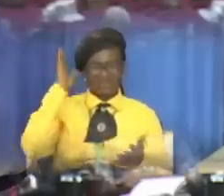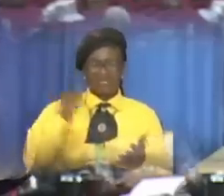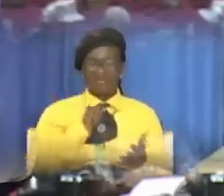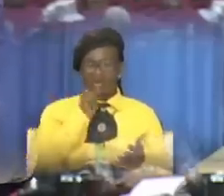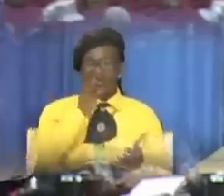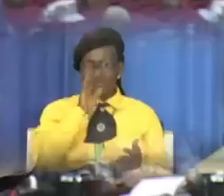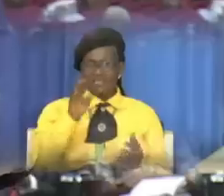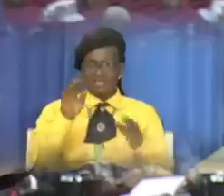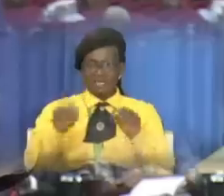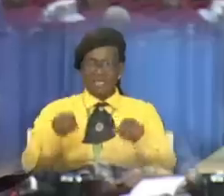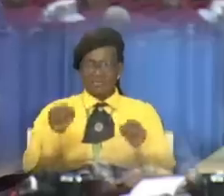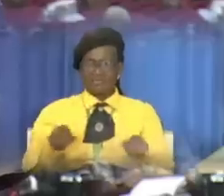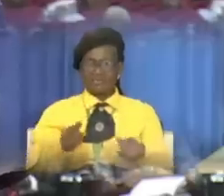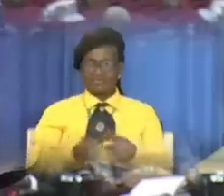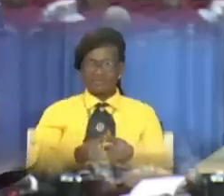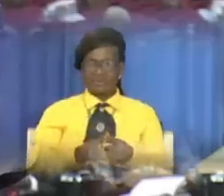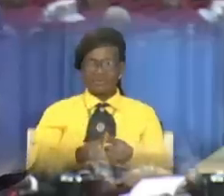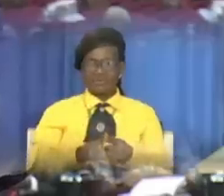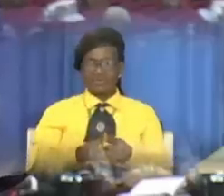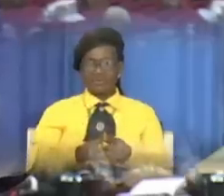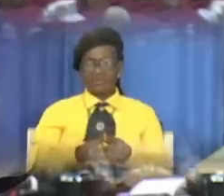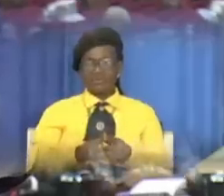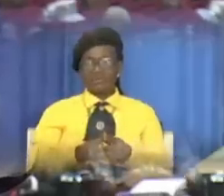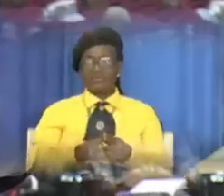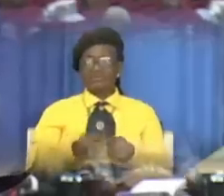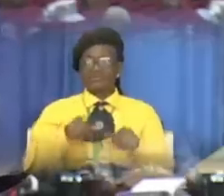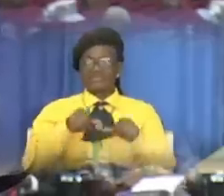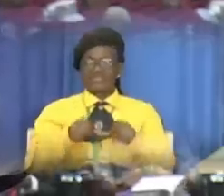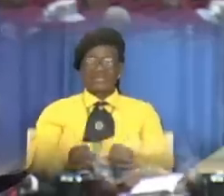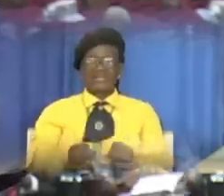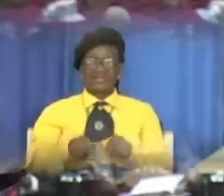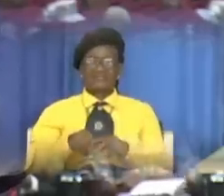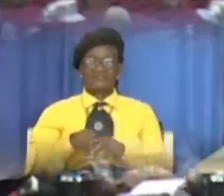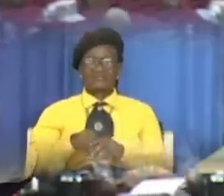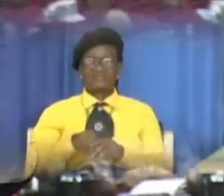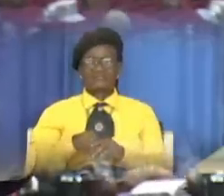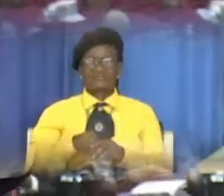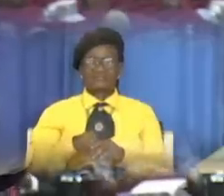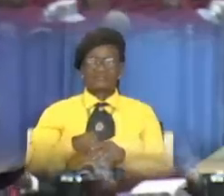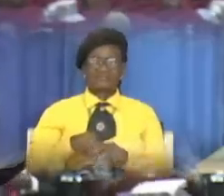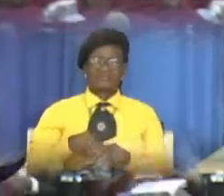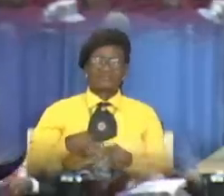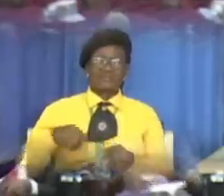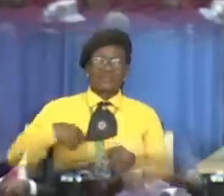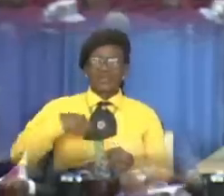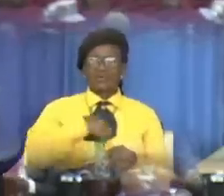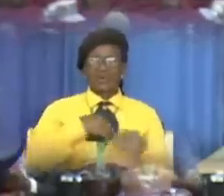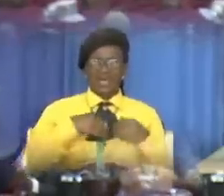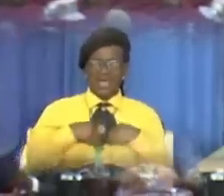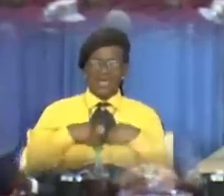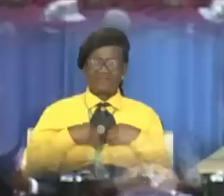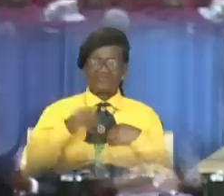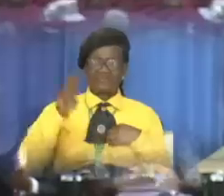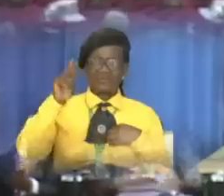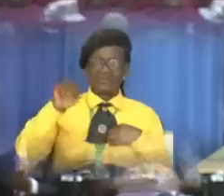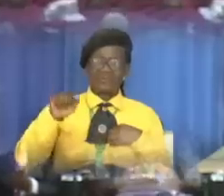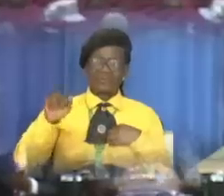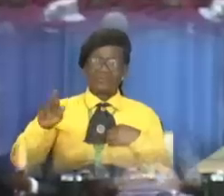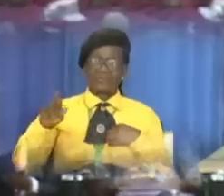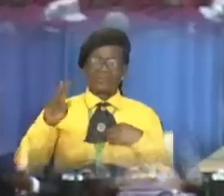Well, we find several examples in the Bible. You have Mark chapter 5,